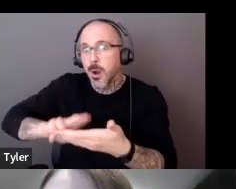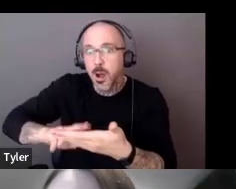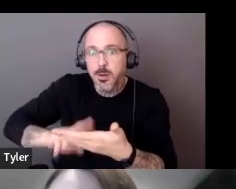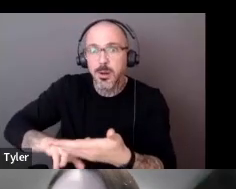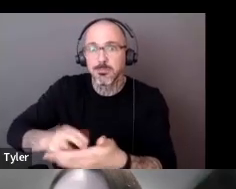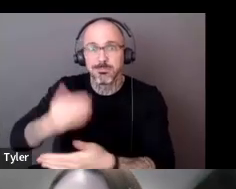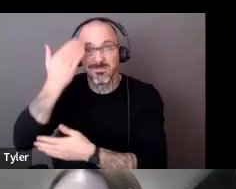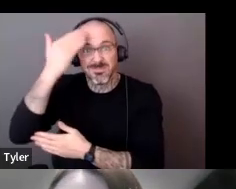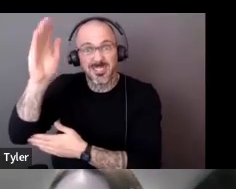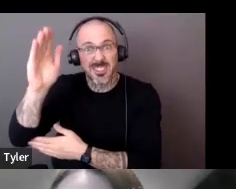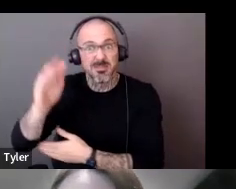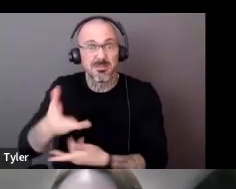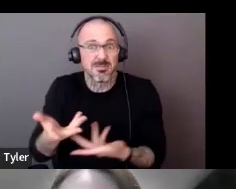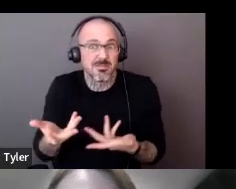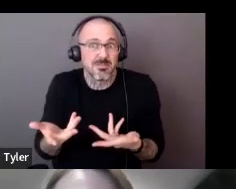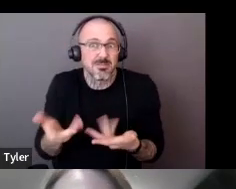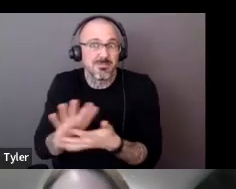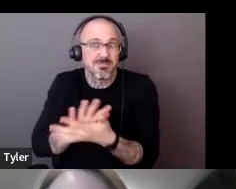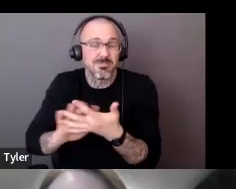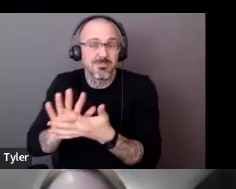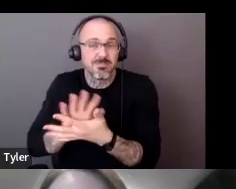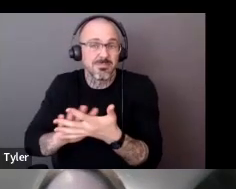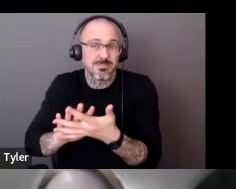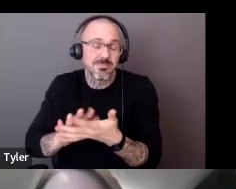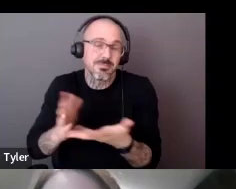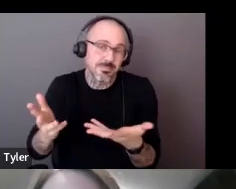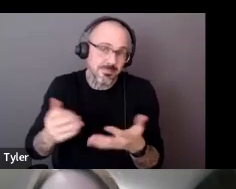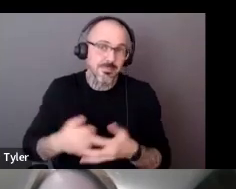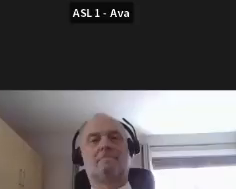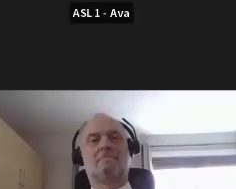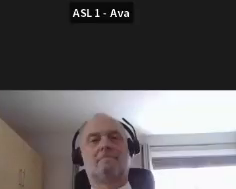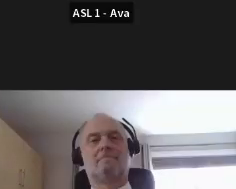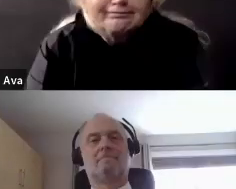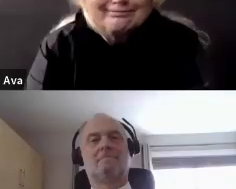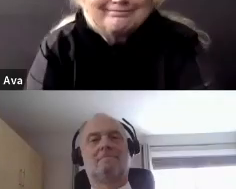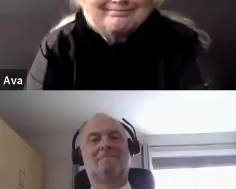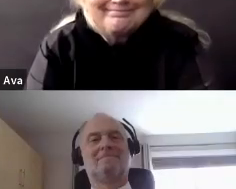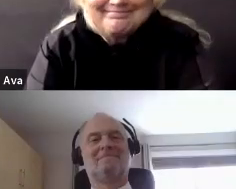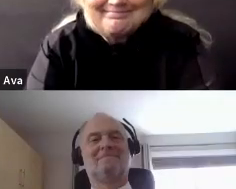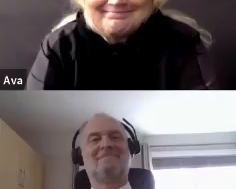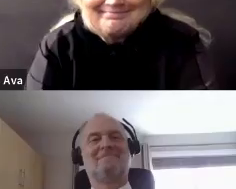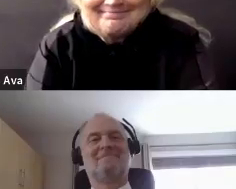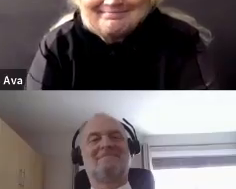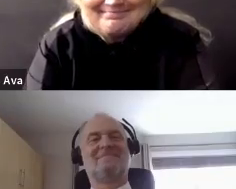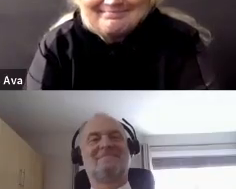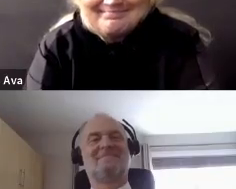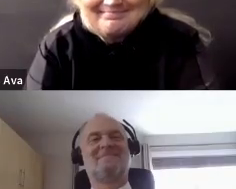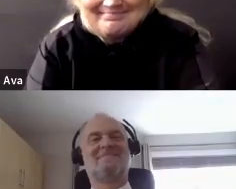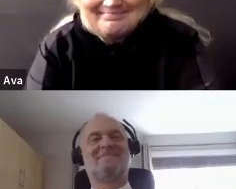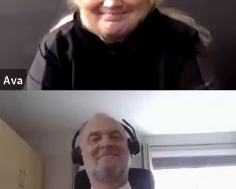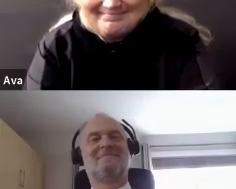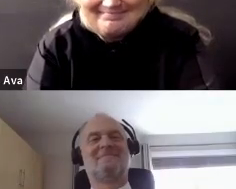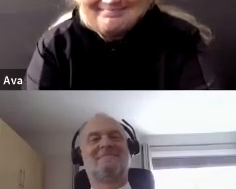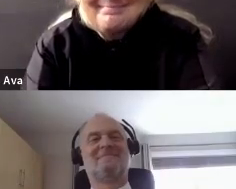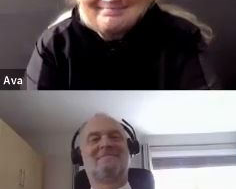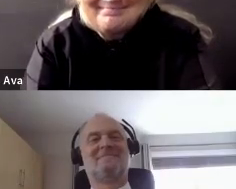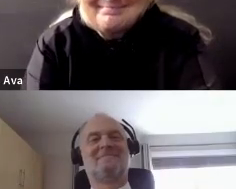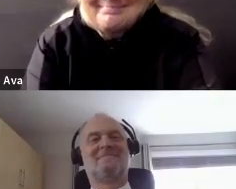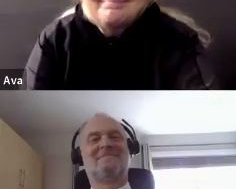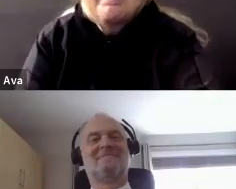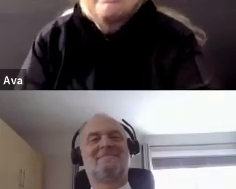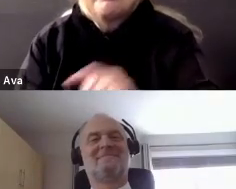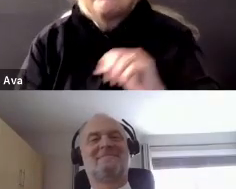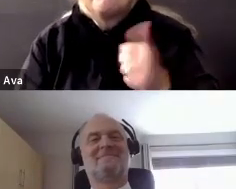finish there. Thank you. I didn't mean to put you on the spot there. As we're having this discussion, questions are